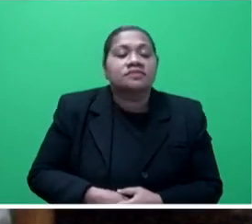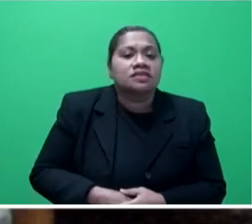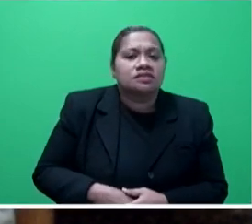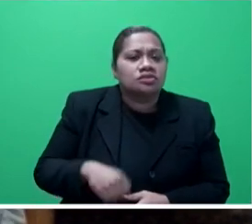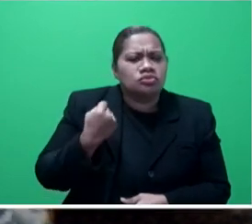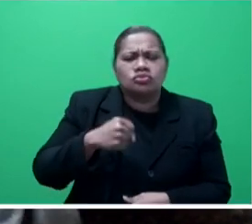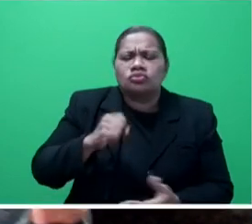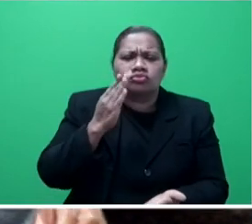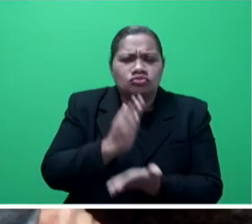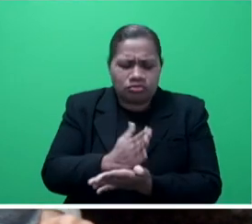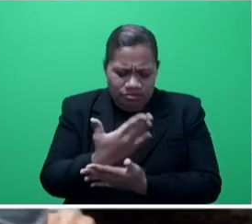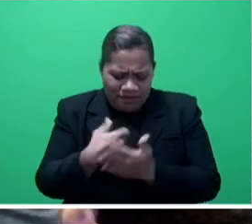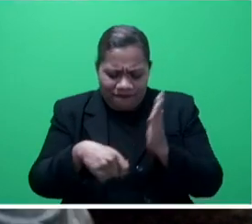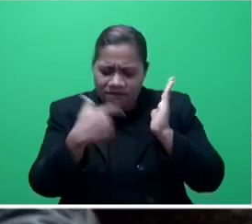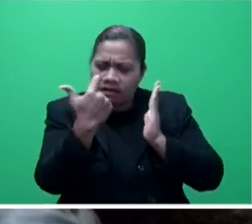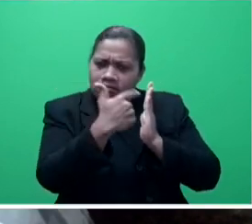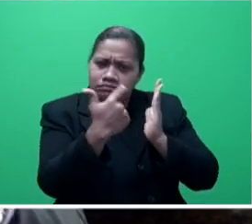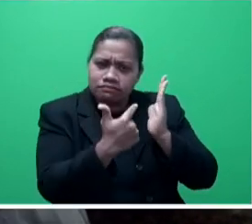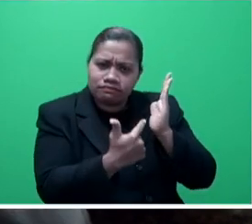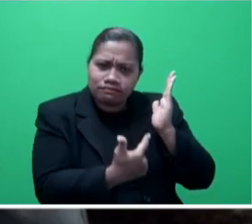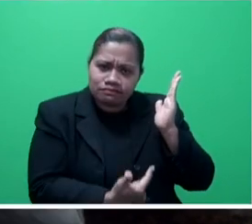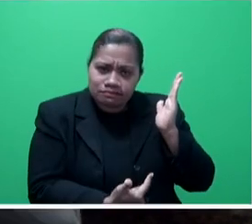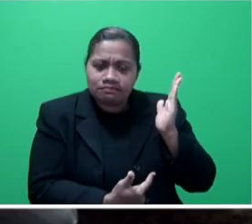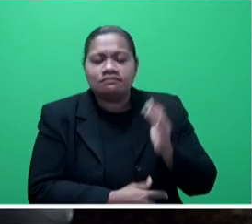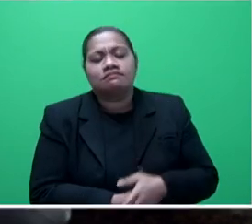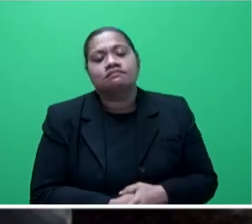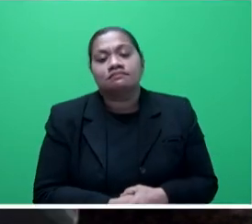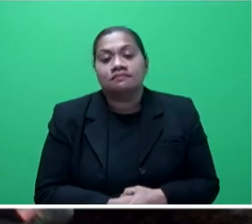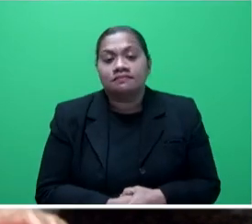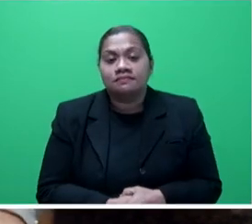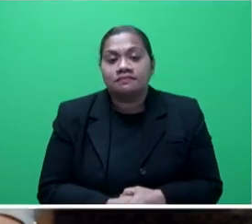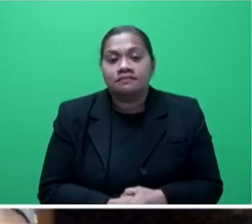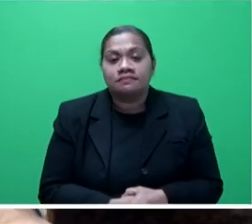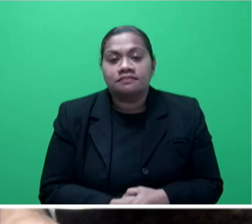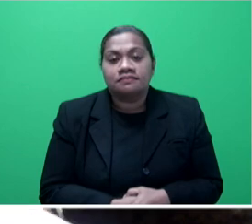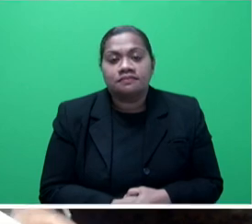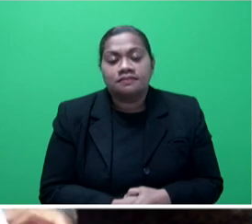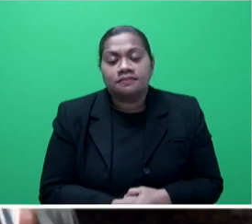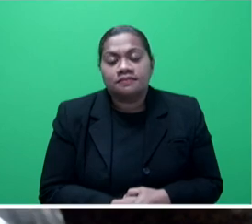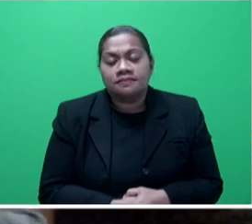I've got a whole list of very, you know, dramatic